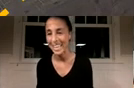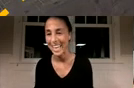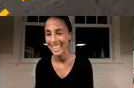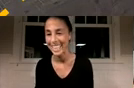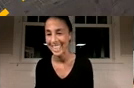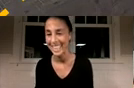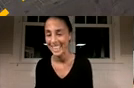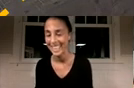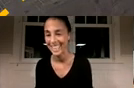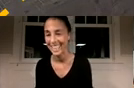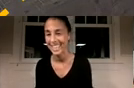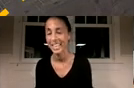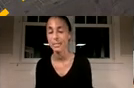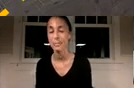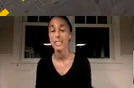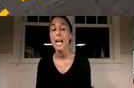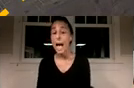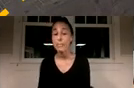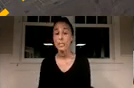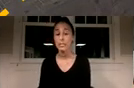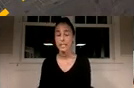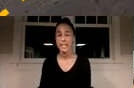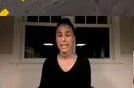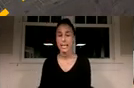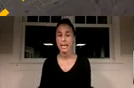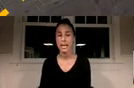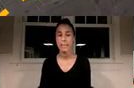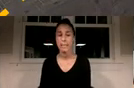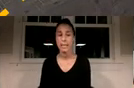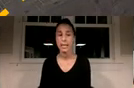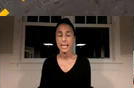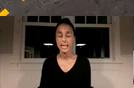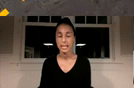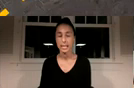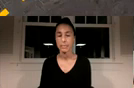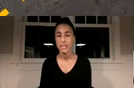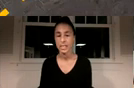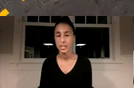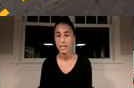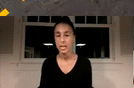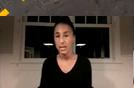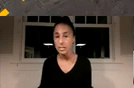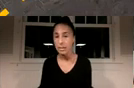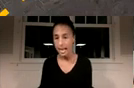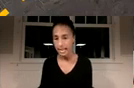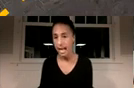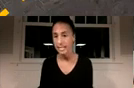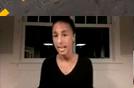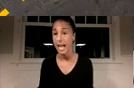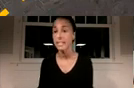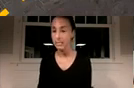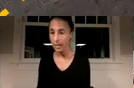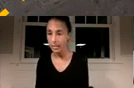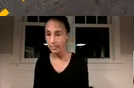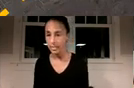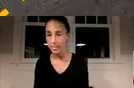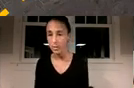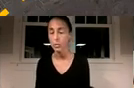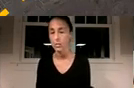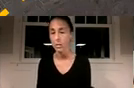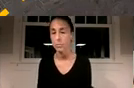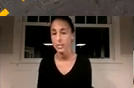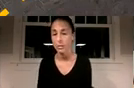you mute again? Thank you so much. Absolutely. And as I think I said in the presentation, it's our intent that at the end of